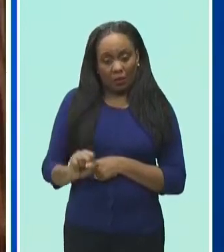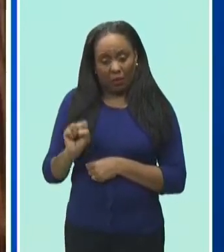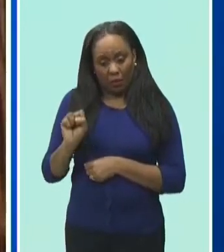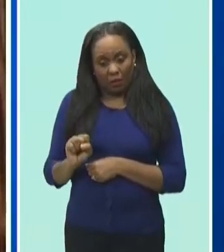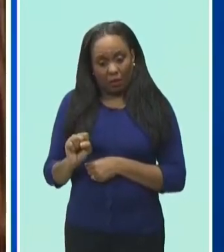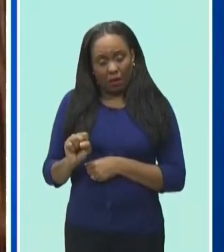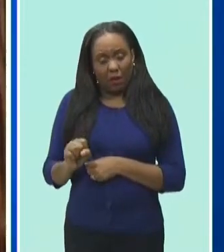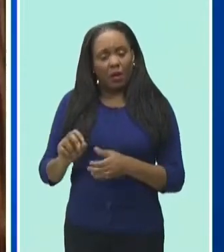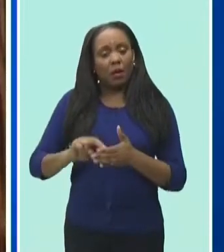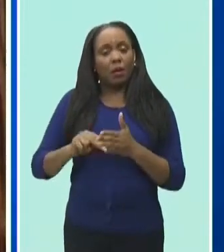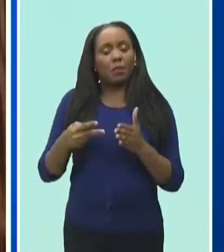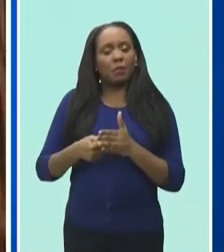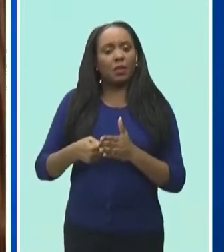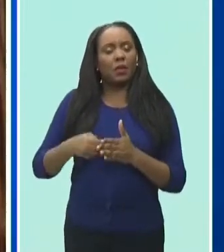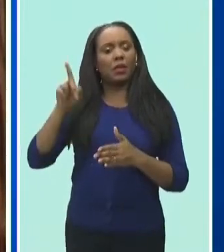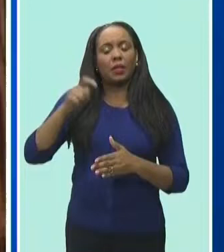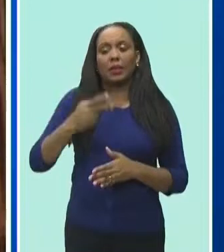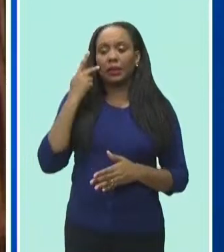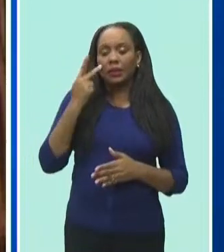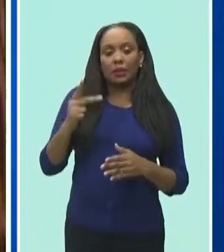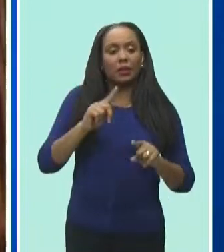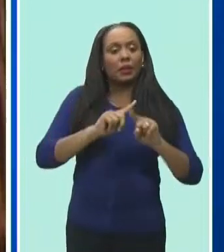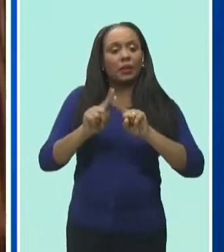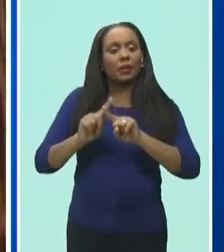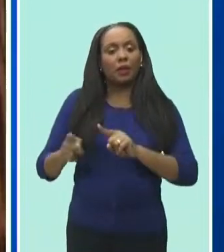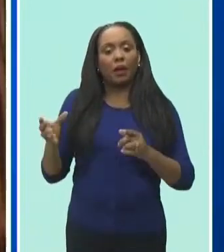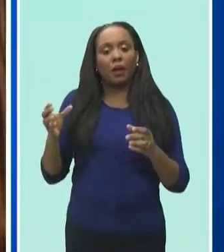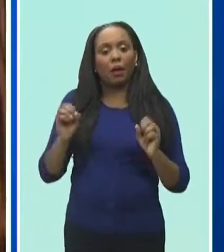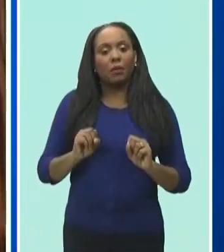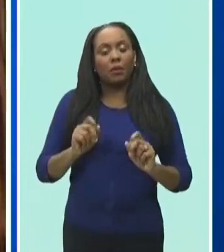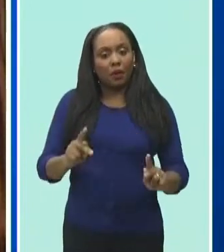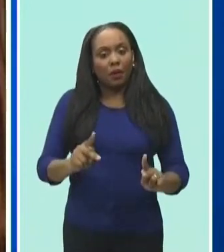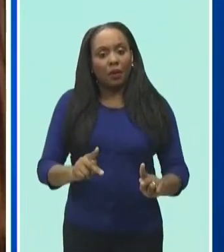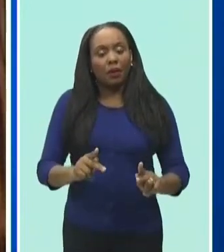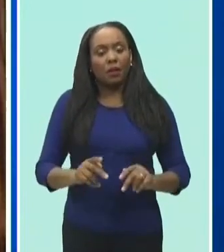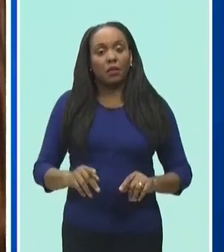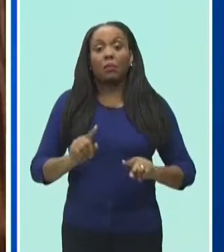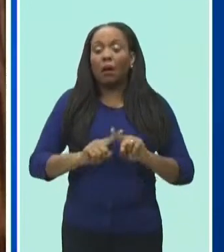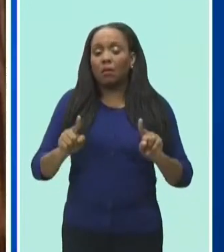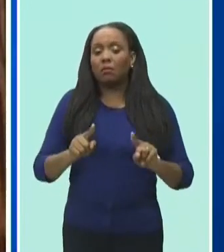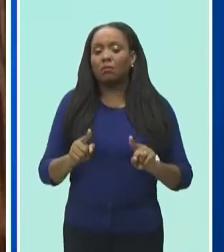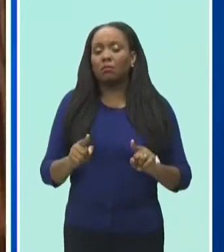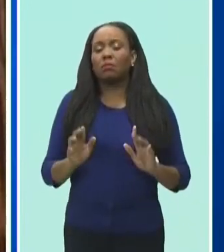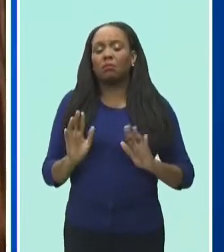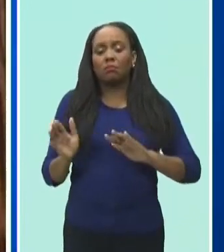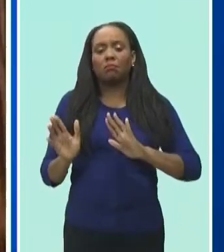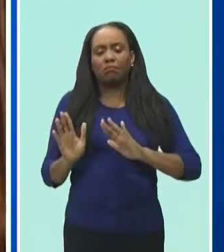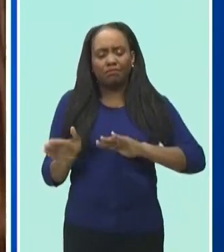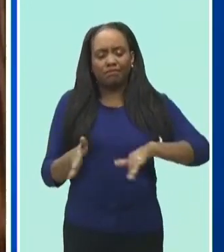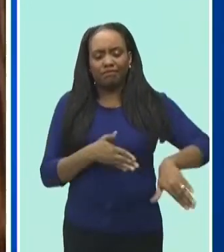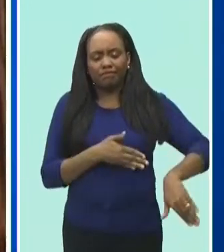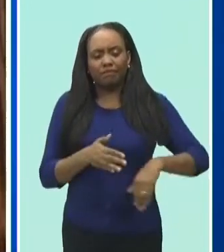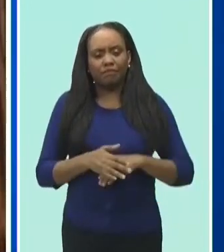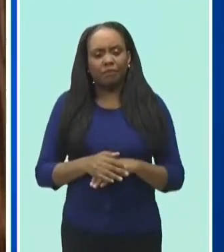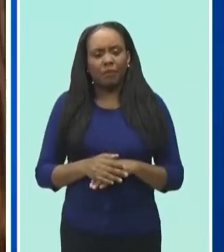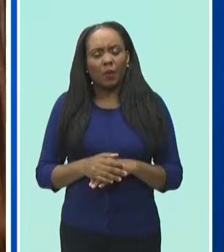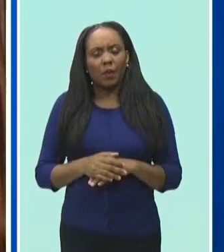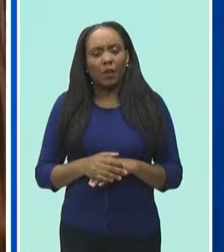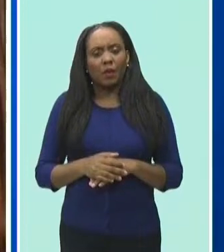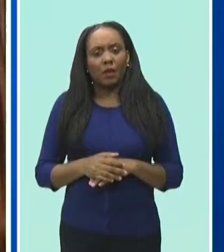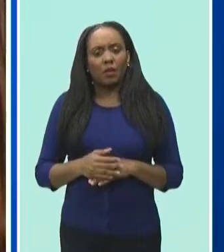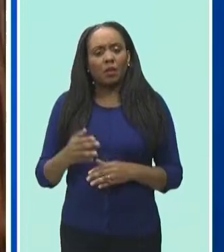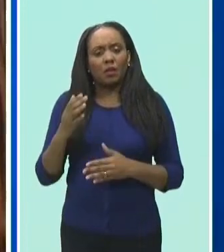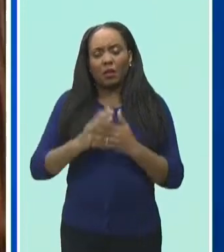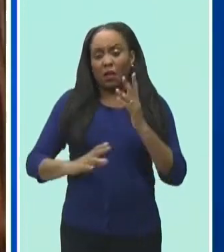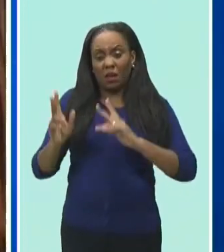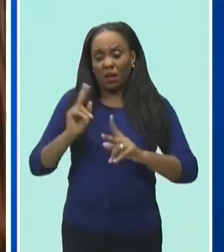way these opportunities that lie before us. But even beyond that, for the more short-sighted, I speak to